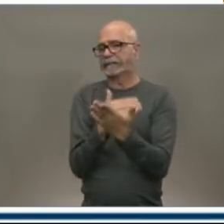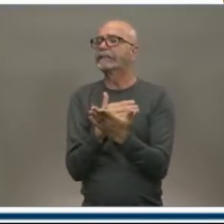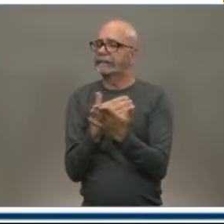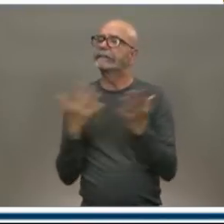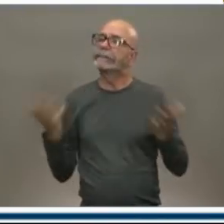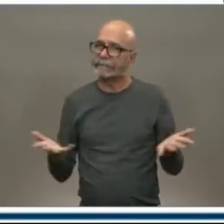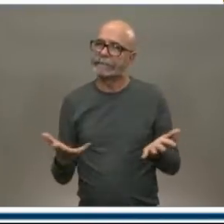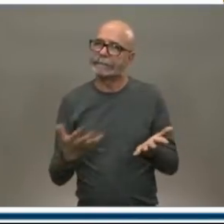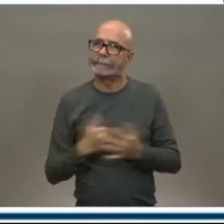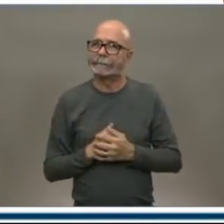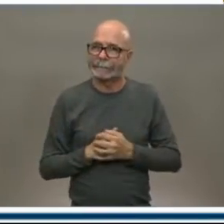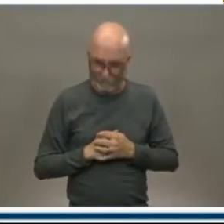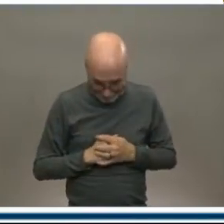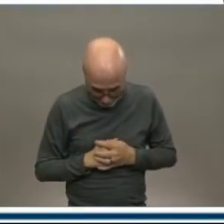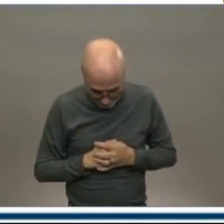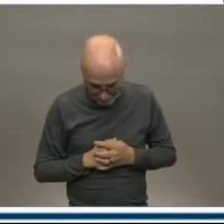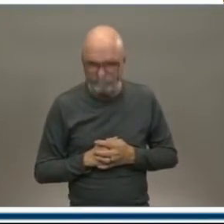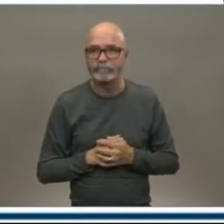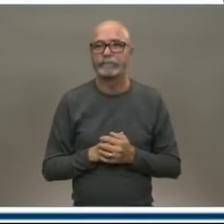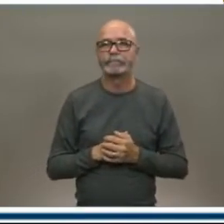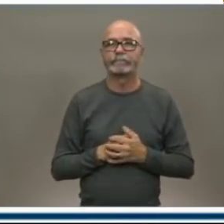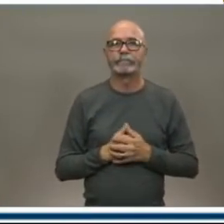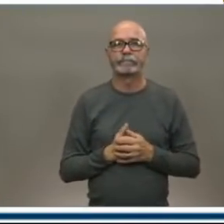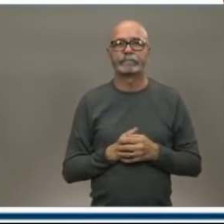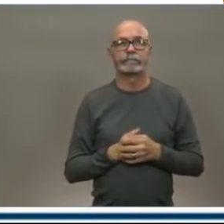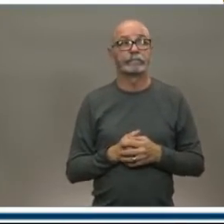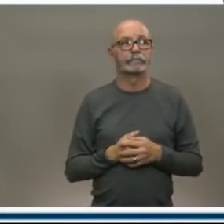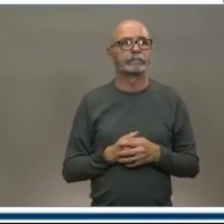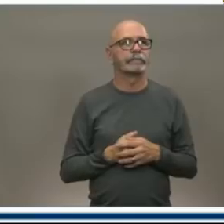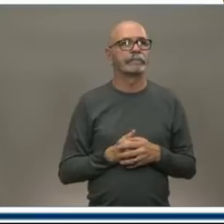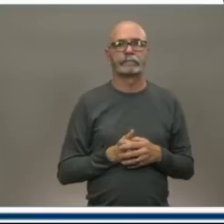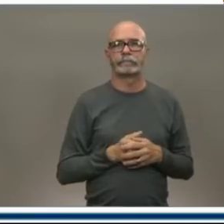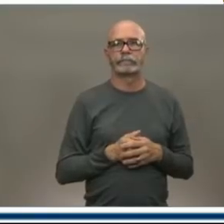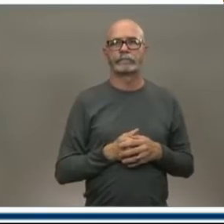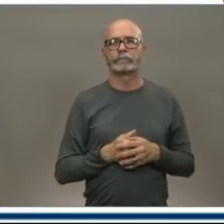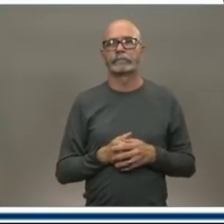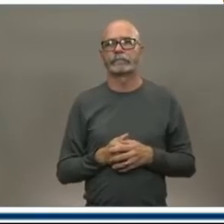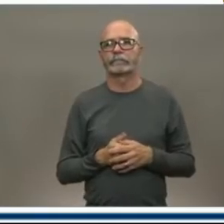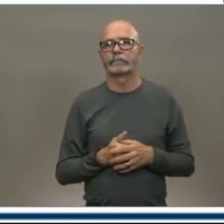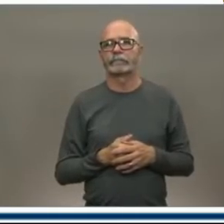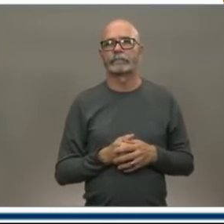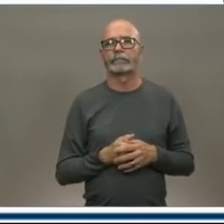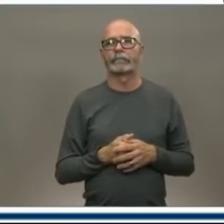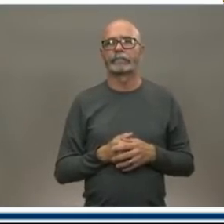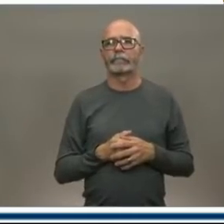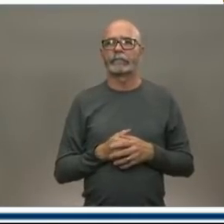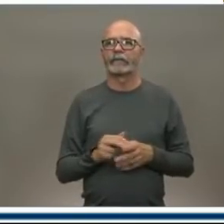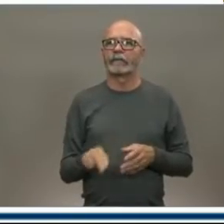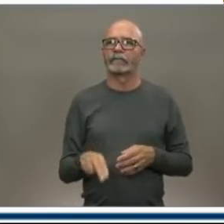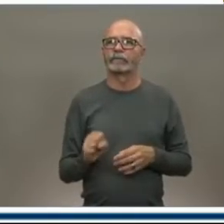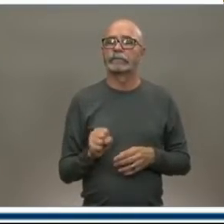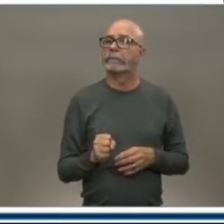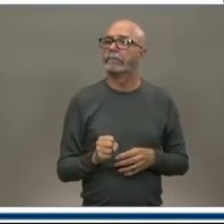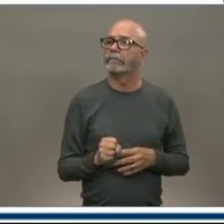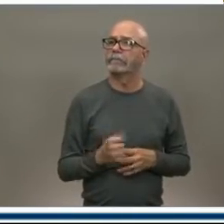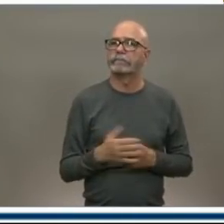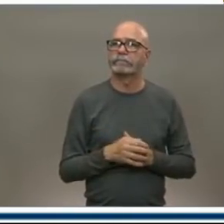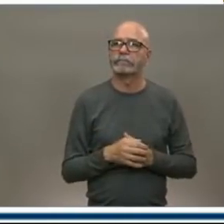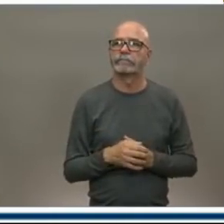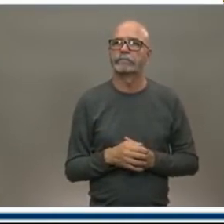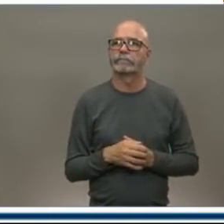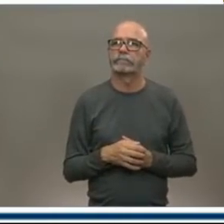Scotia. Dr. Strang, I was wondering if you could elaborate a bit more on the cases under investigation when you're saying that they don't appear to be community